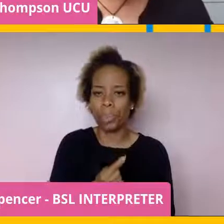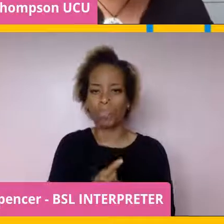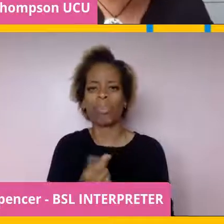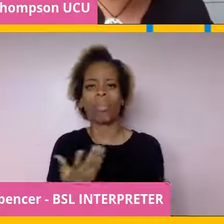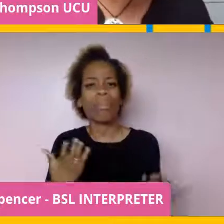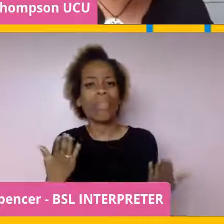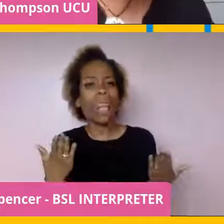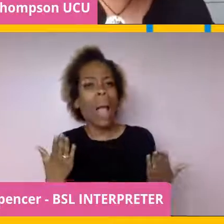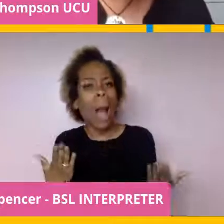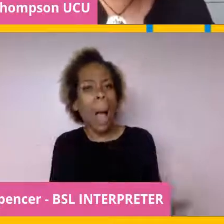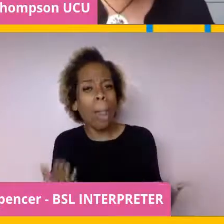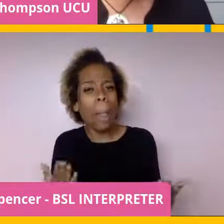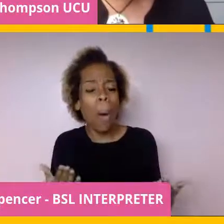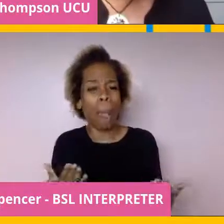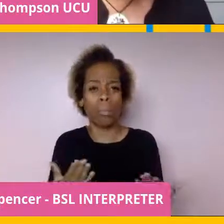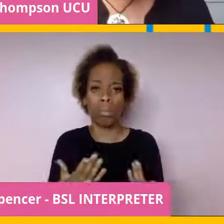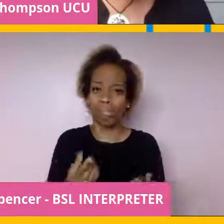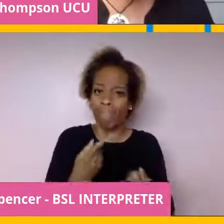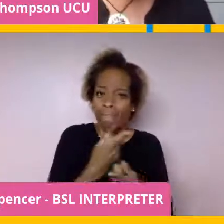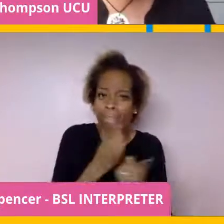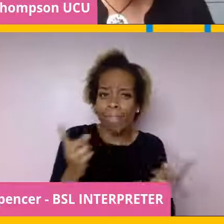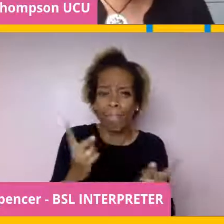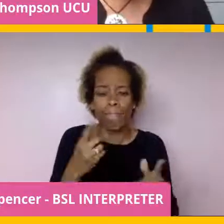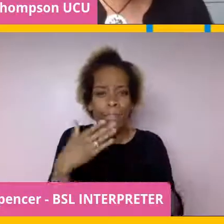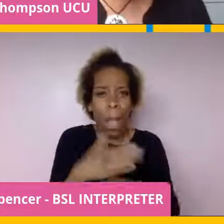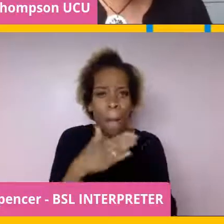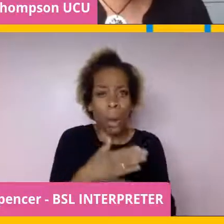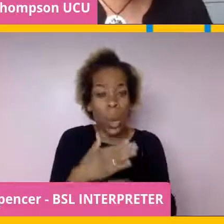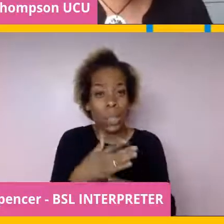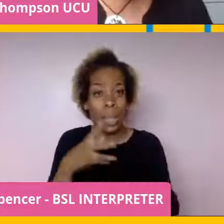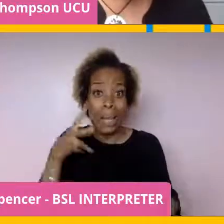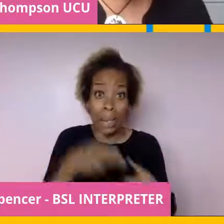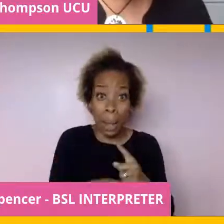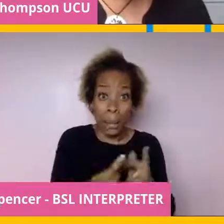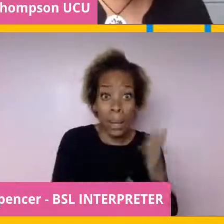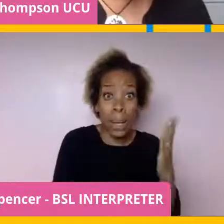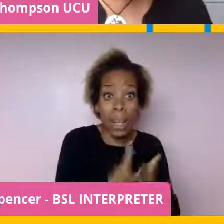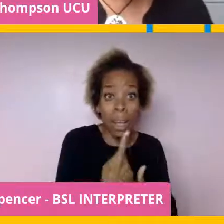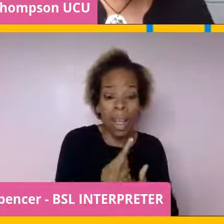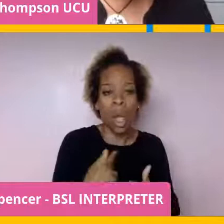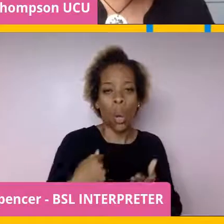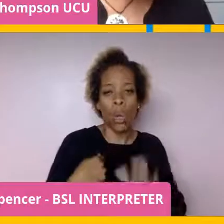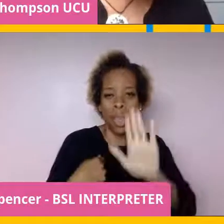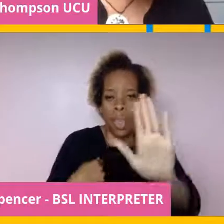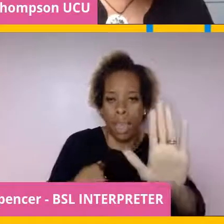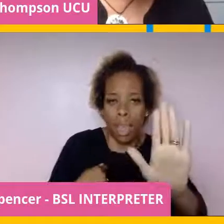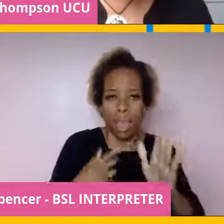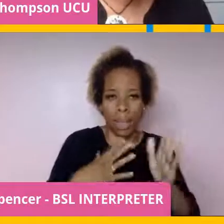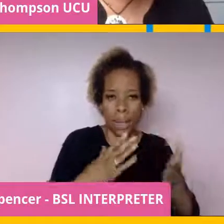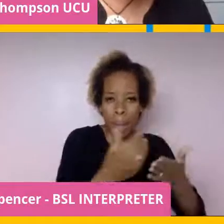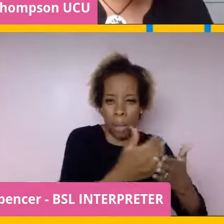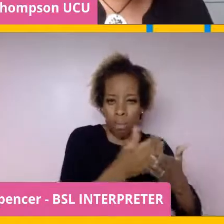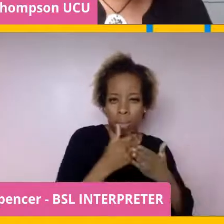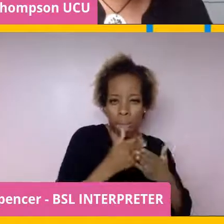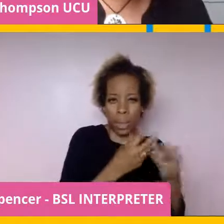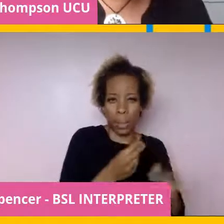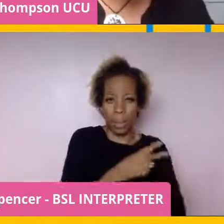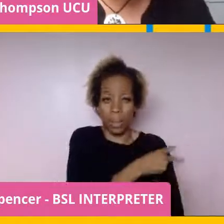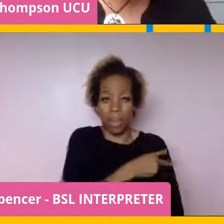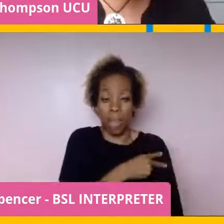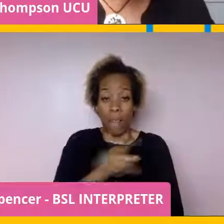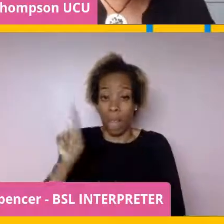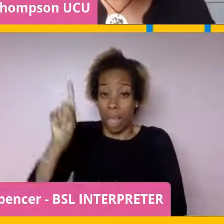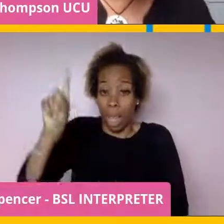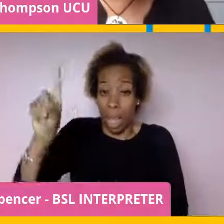employers are choosing to target their cuts, that's about protecting staff on casualised contracts. And just to flag in one other thing that